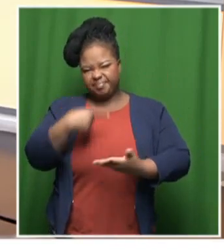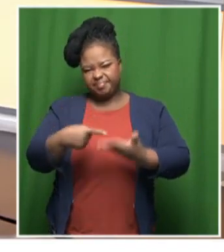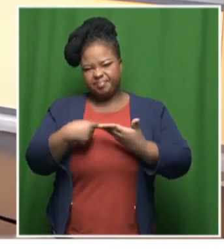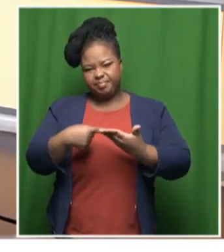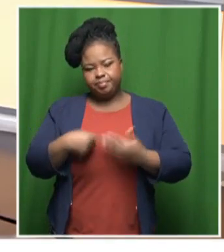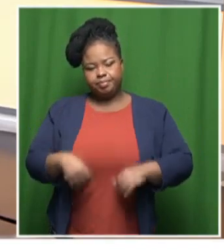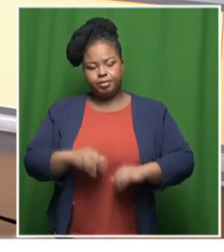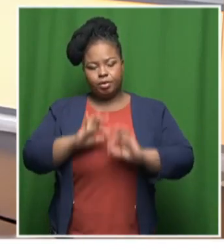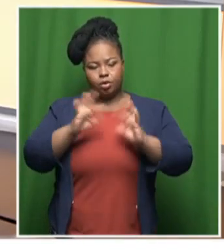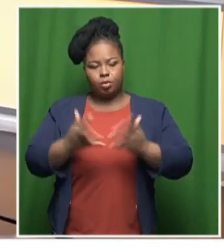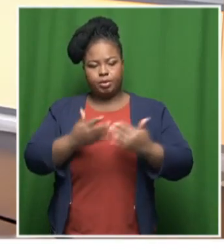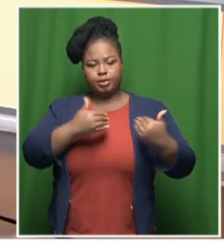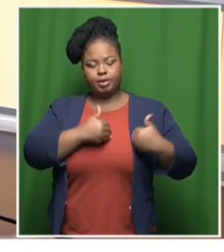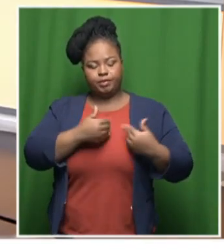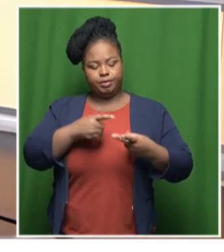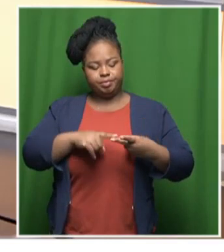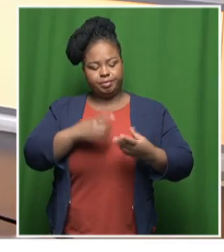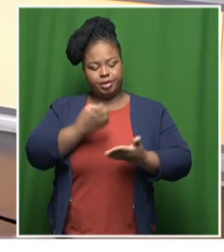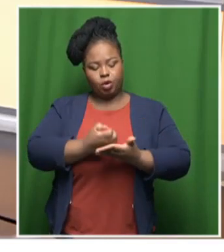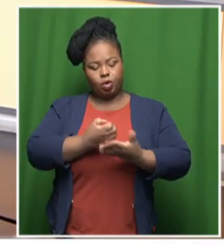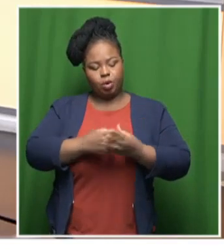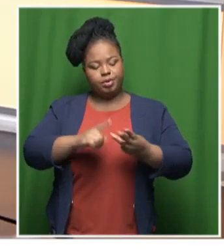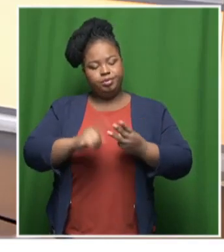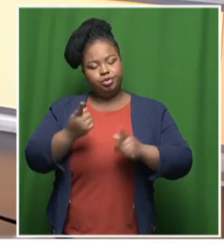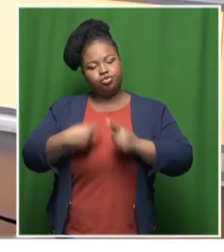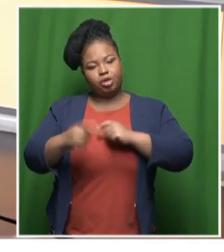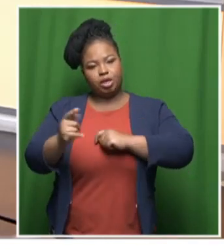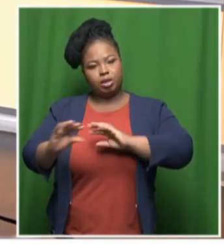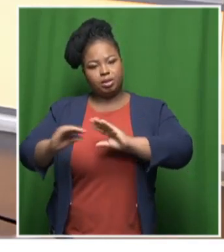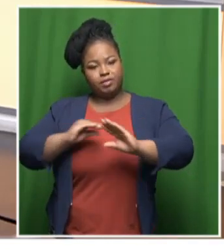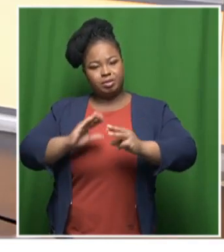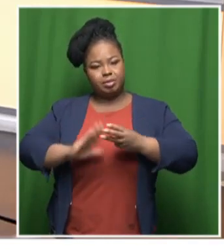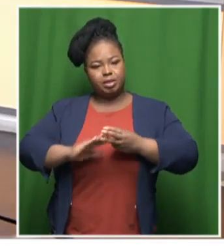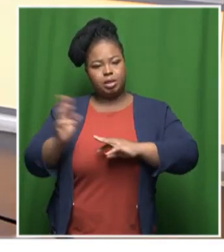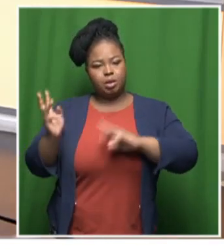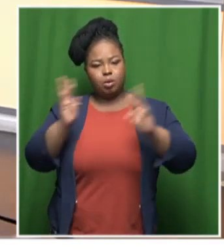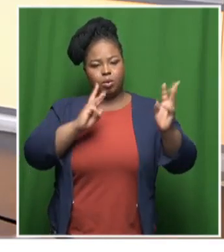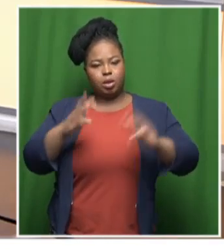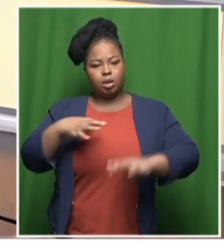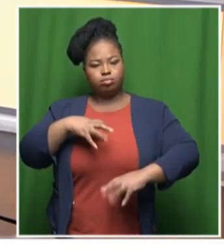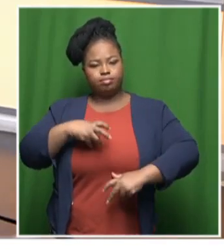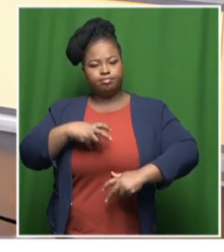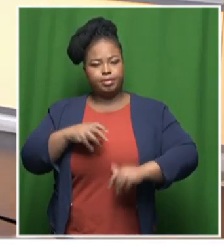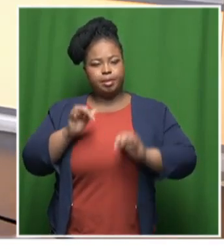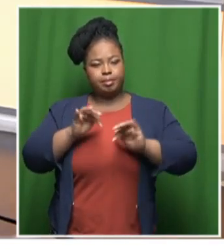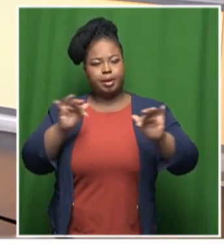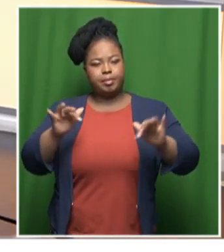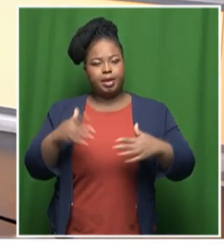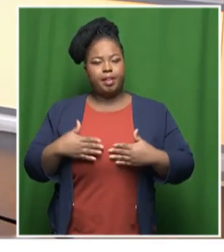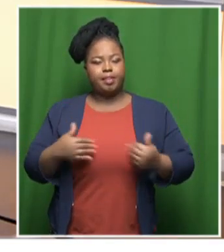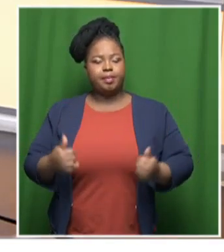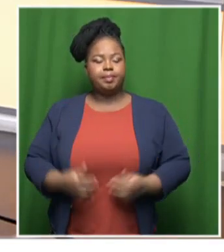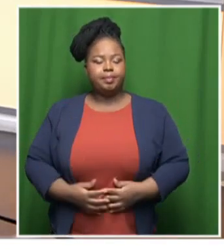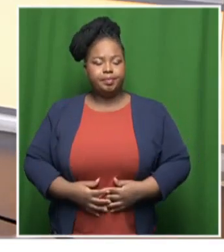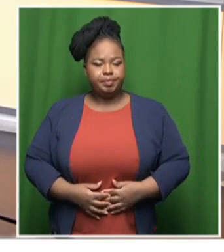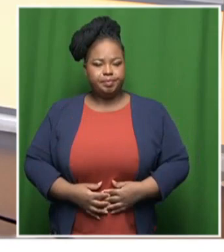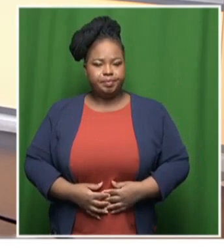global security, the economy, trade and investment, climate mitigation, and adaptation and public health, amongst